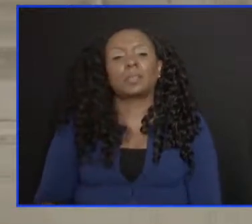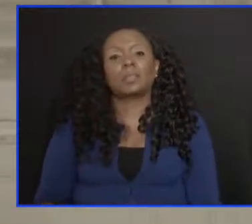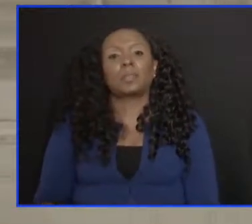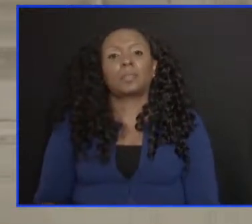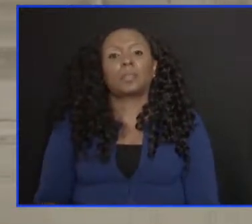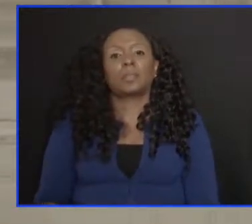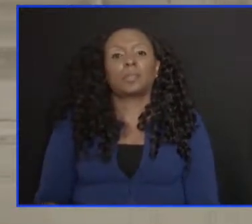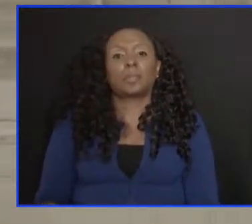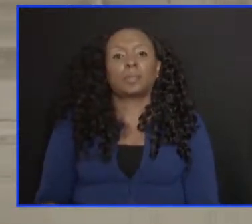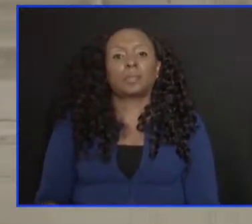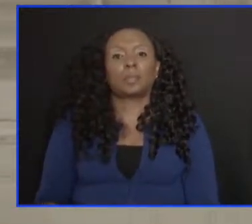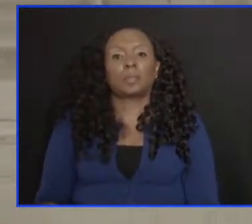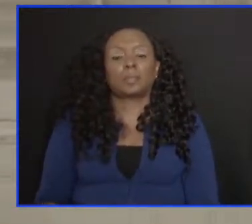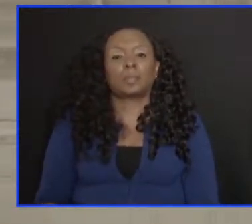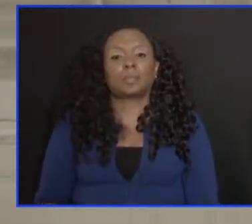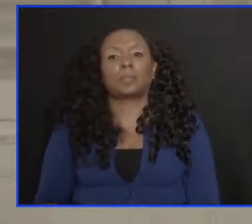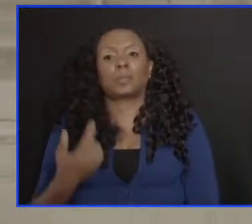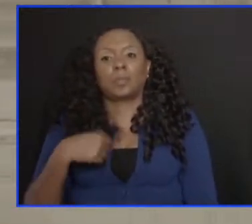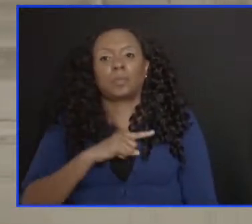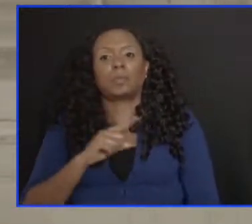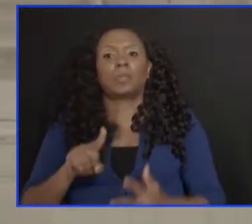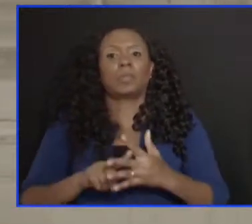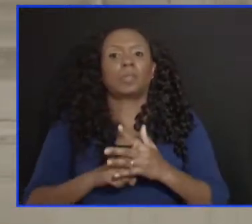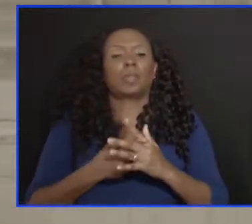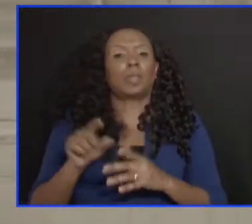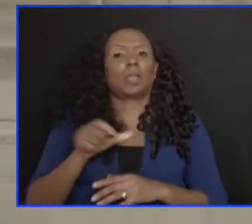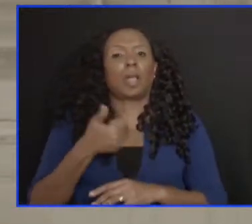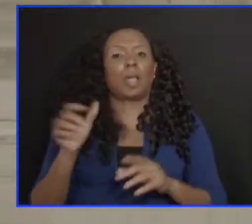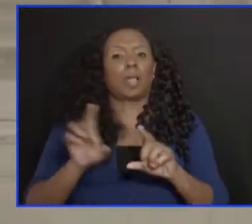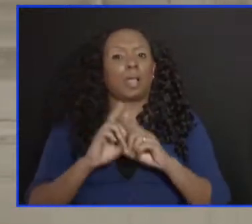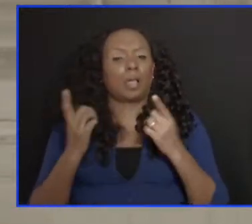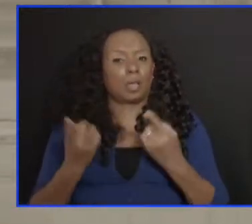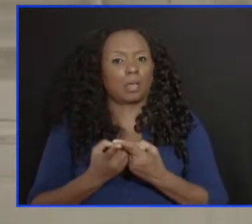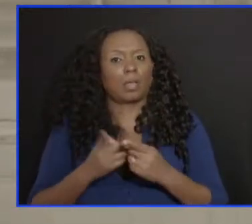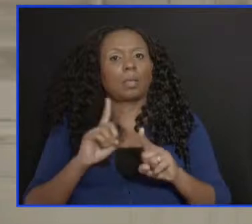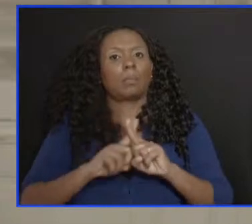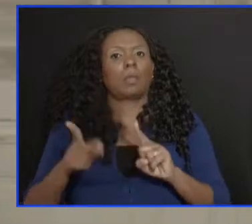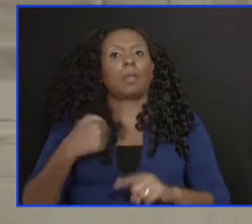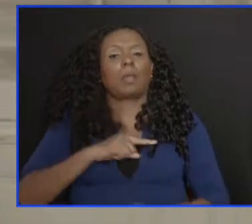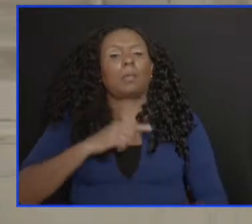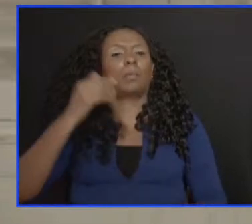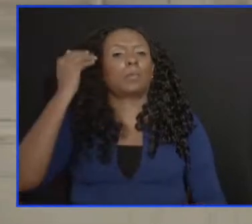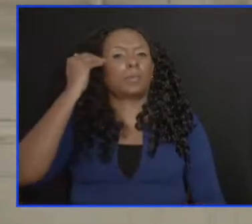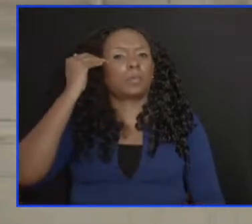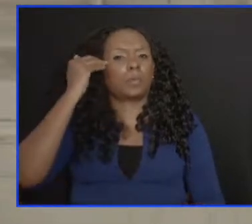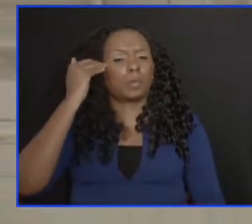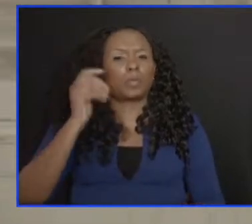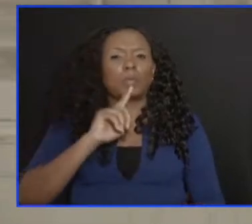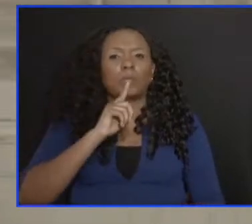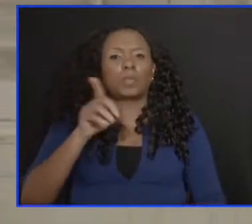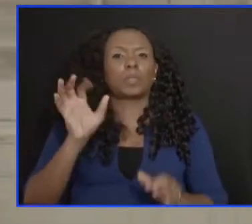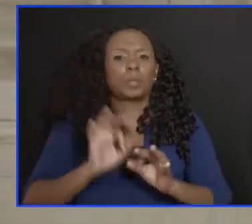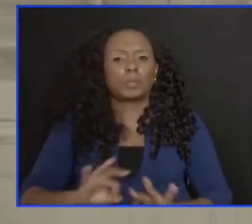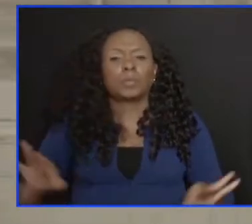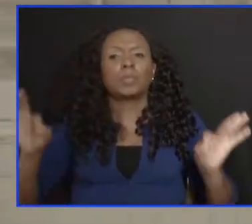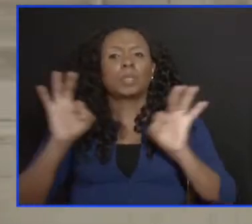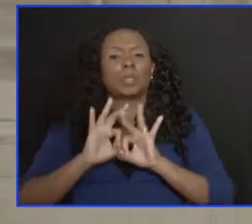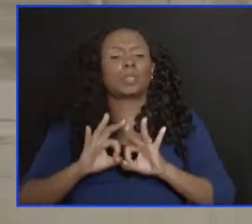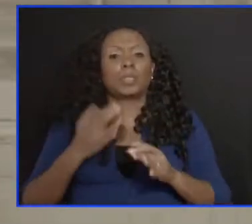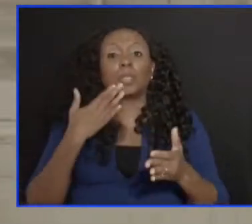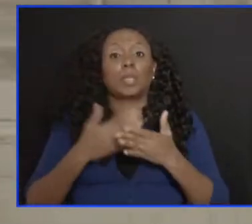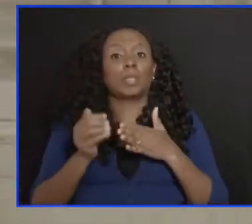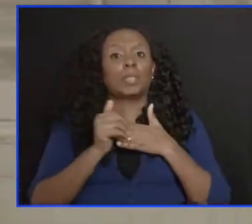was to start a client relations department. That didn't exist. But we recognized that there was a need for that. And I think that speaks to